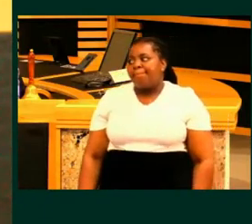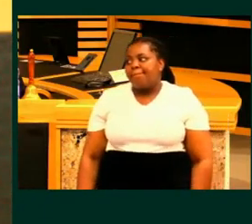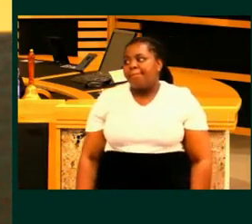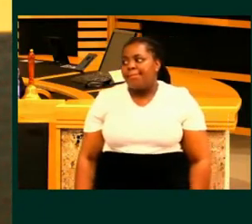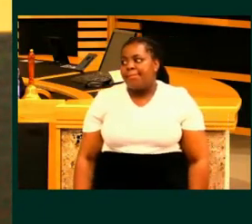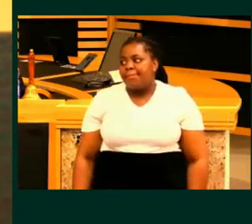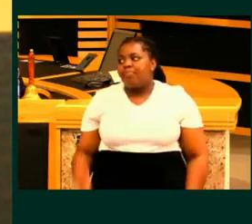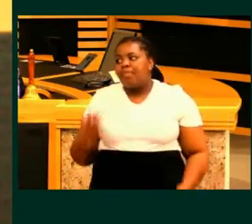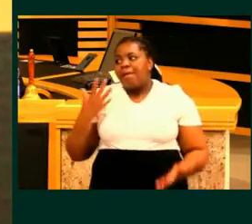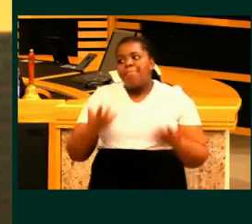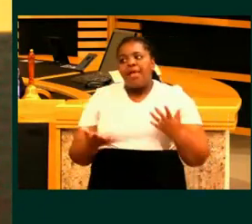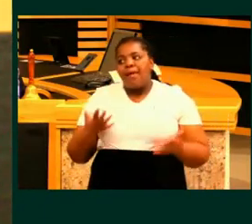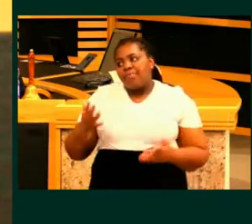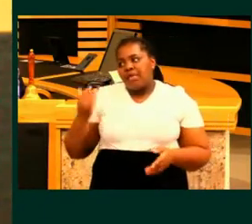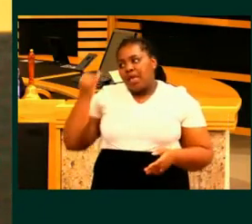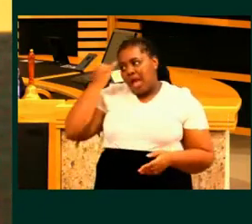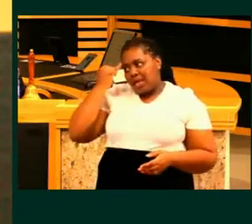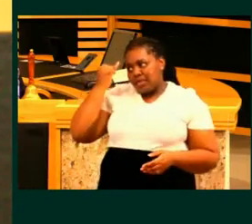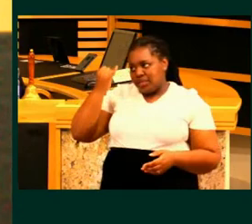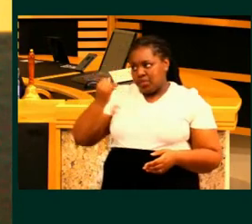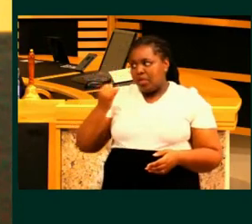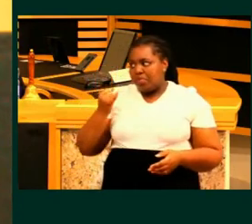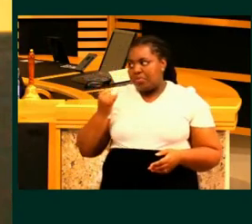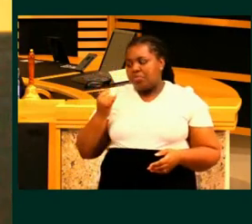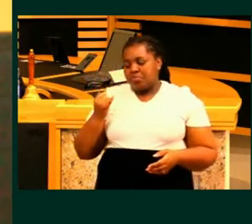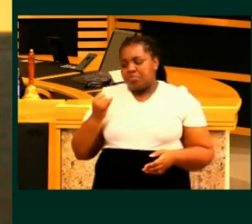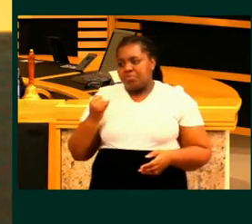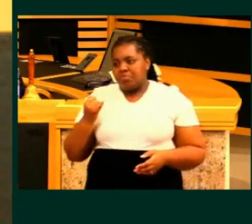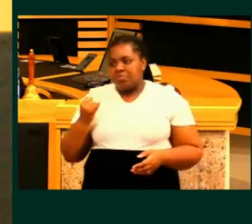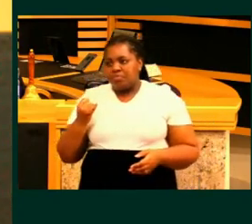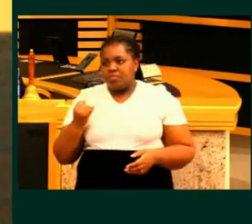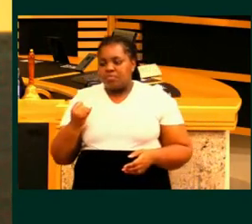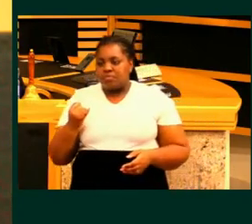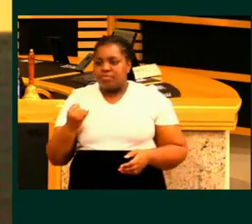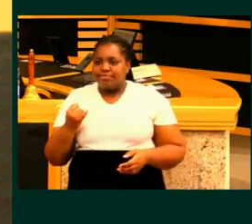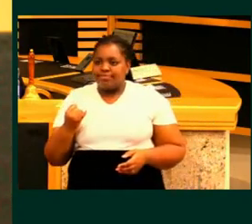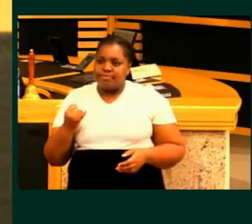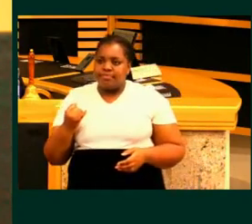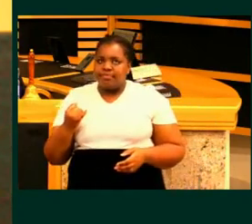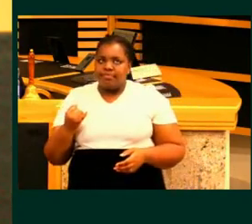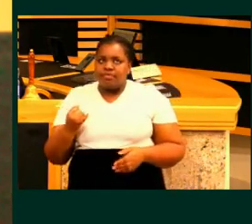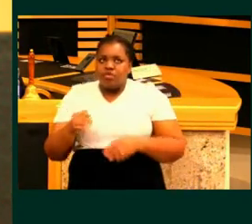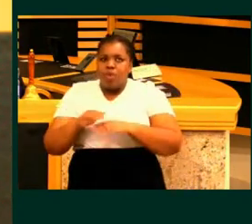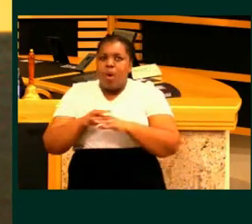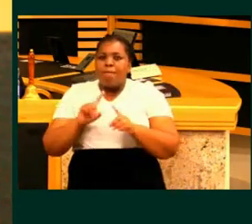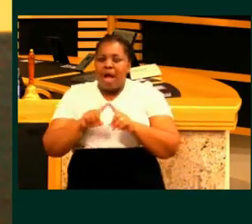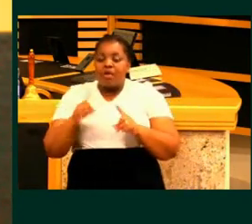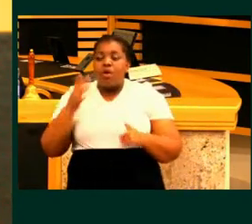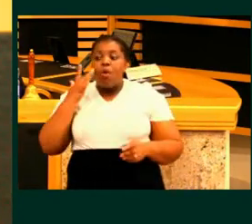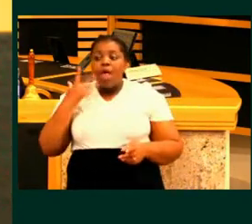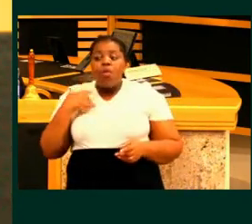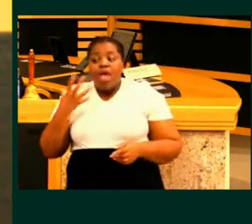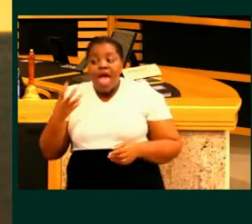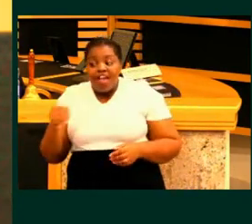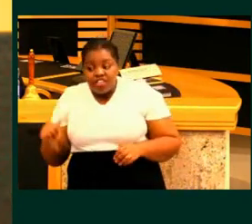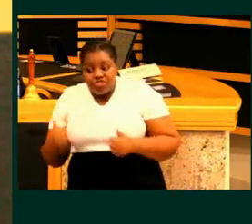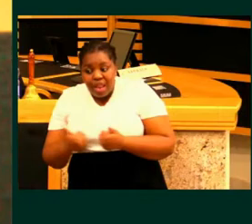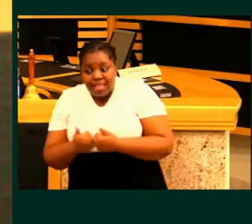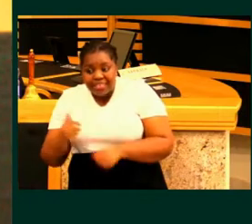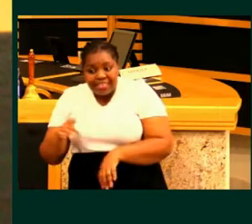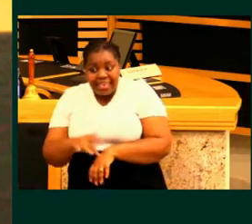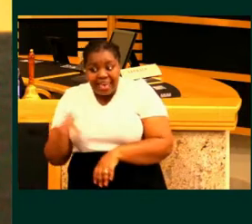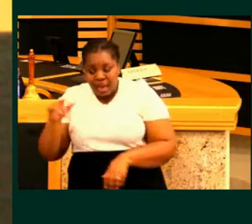maybe the idea is attractive but where we have a challenge critically in